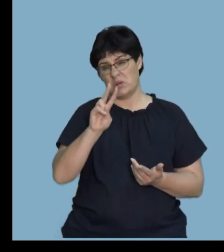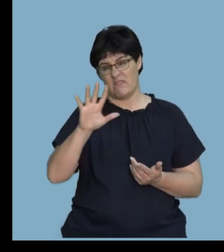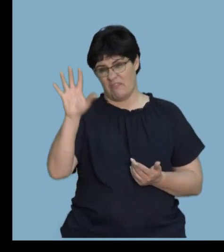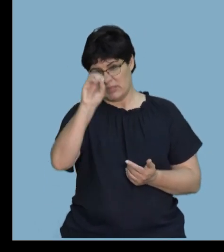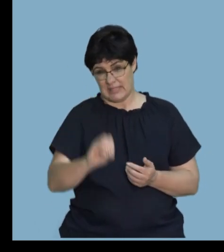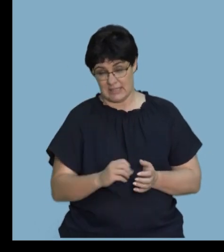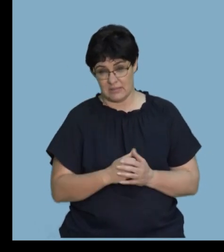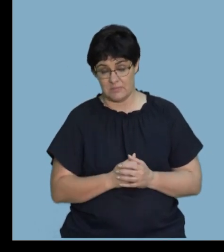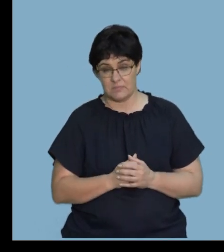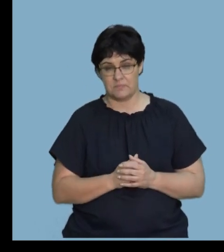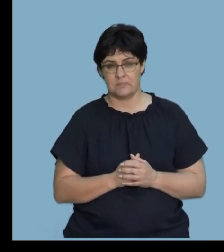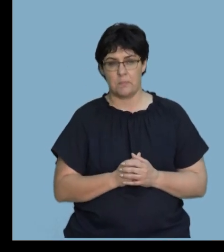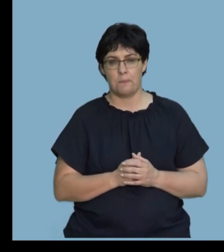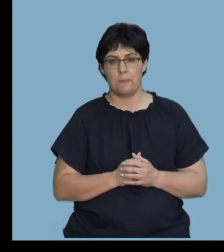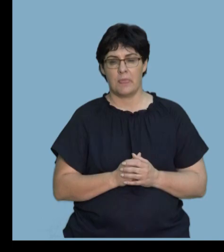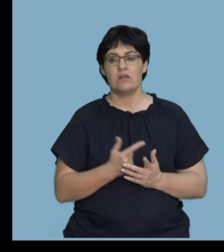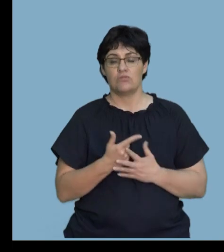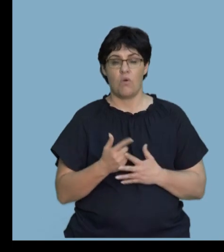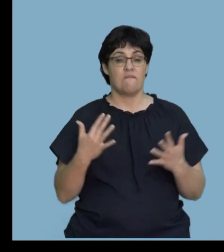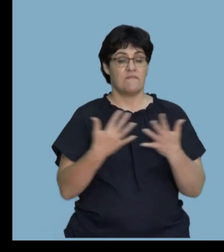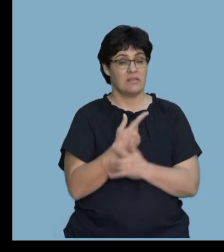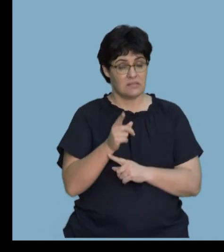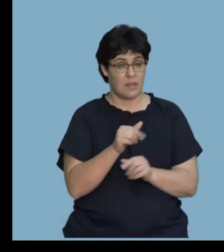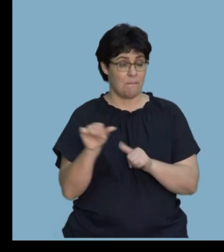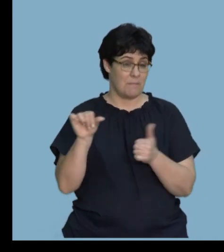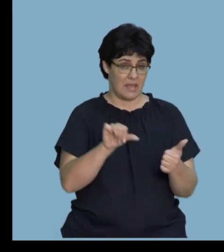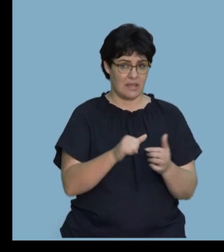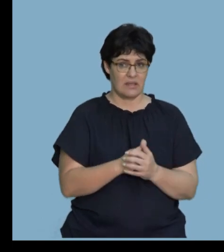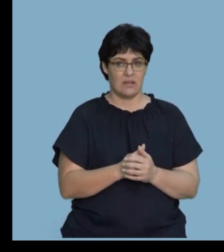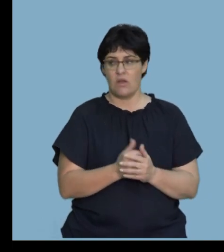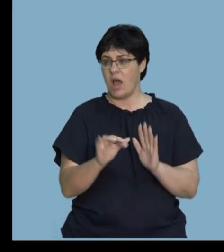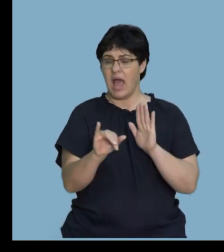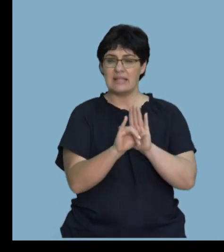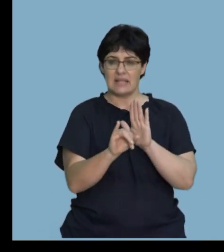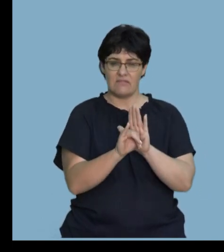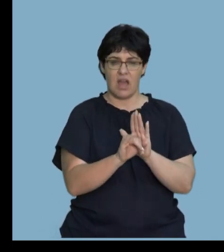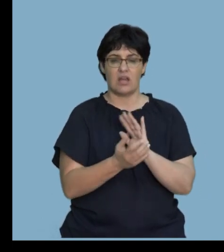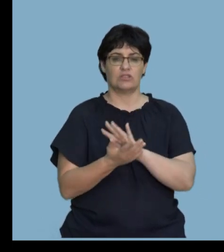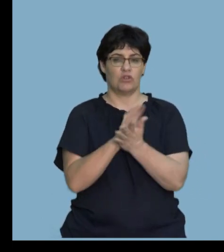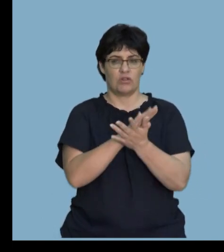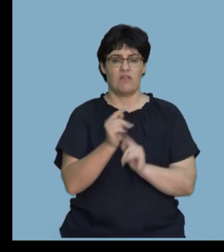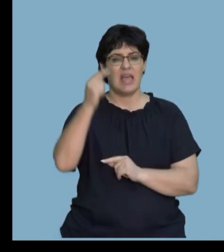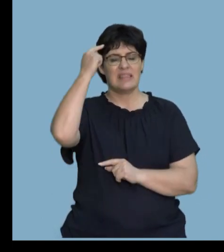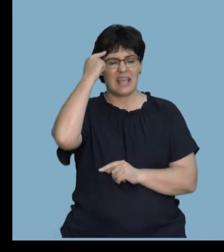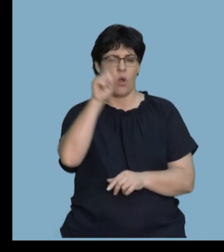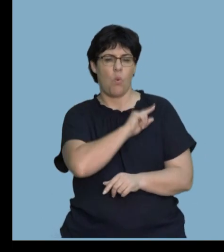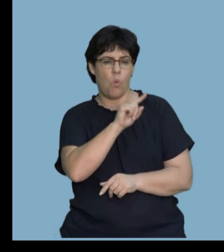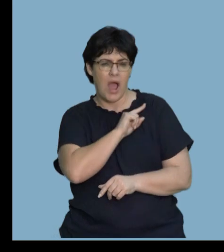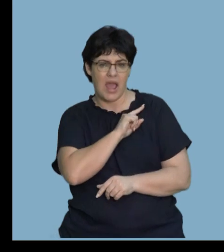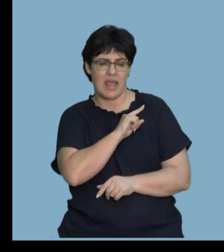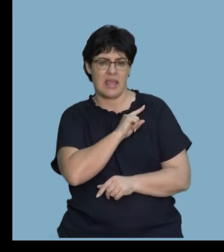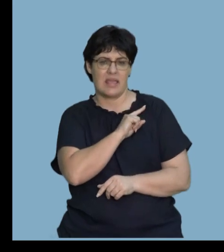25%, okay? So if I can quickly go back, let's identify the distractors and think about the reason as